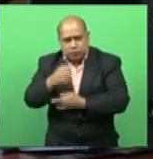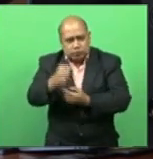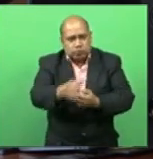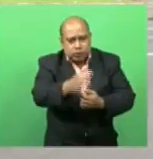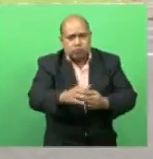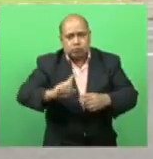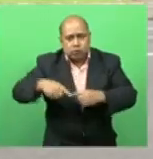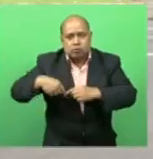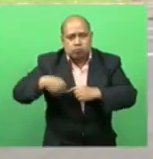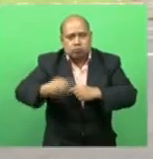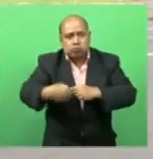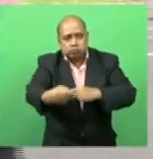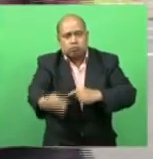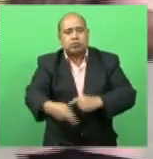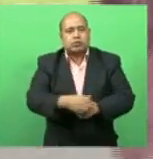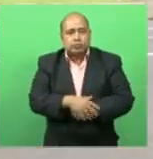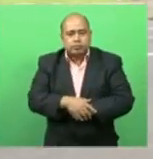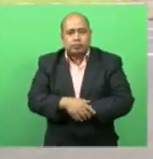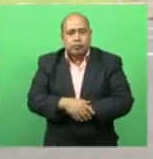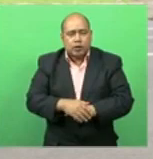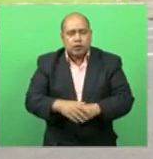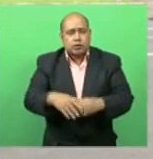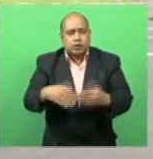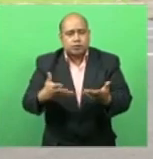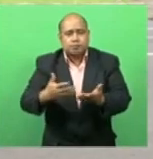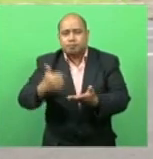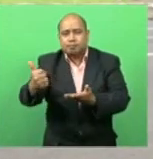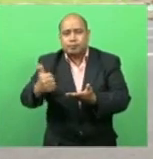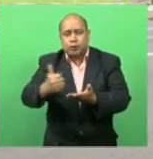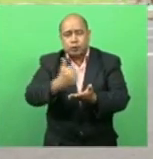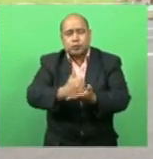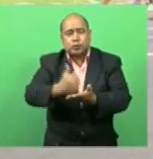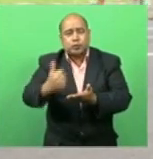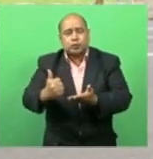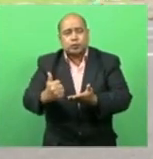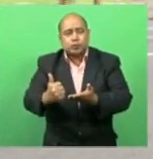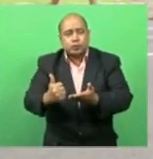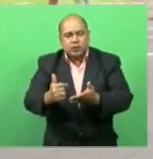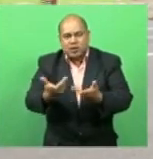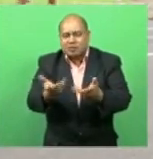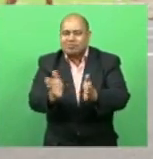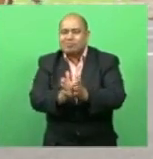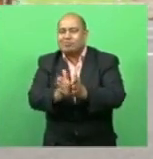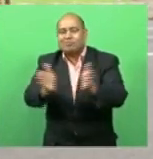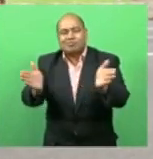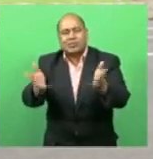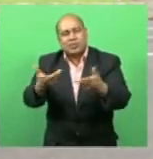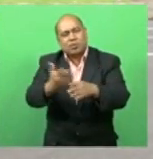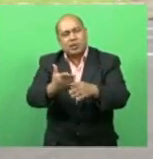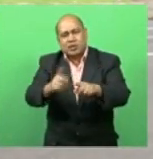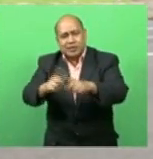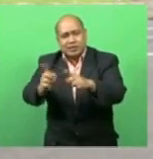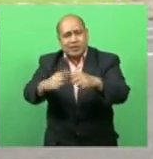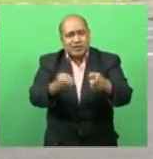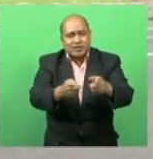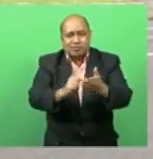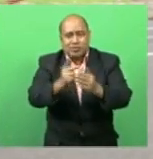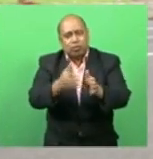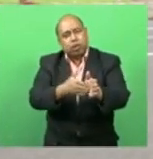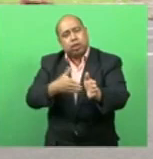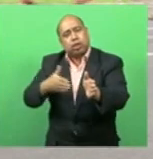budget. The authority says there has been a general slowdown in capital projects due to movement restrictions. The FRA budget